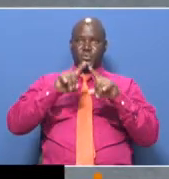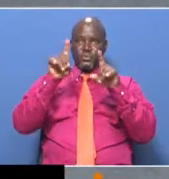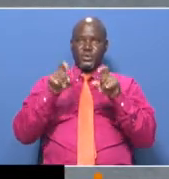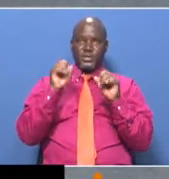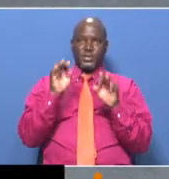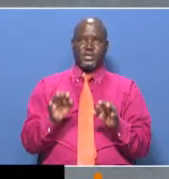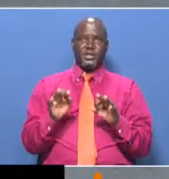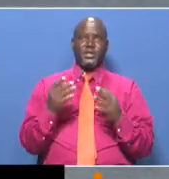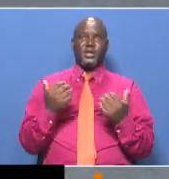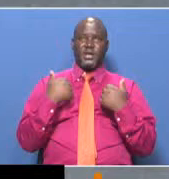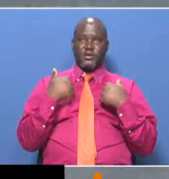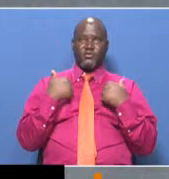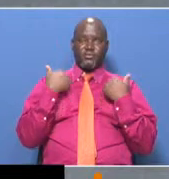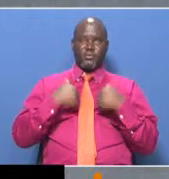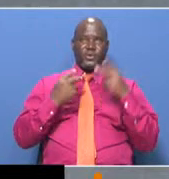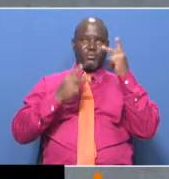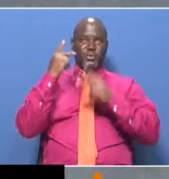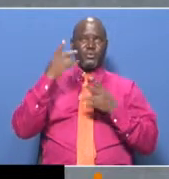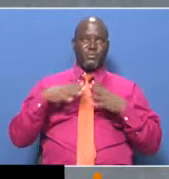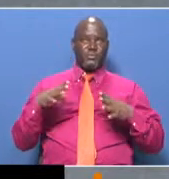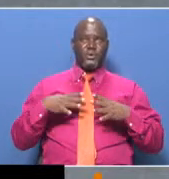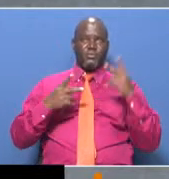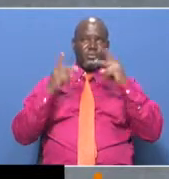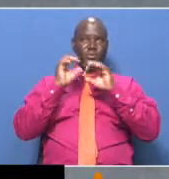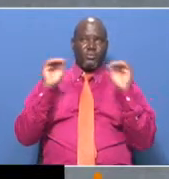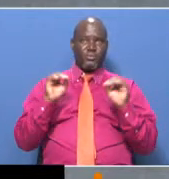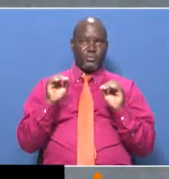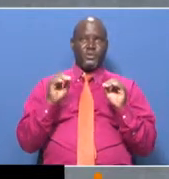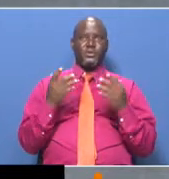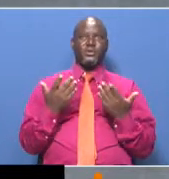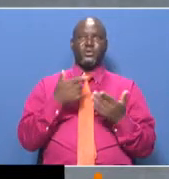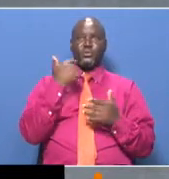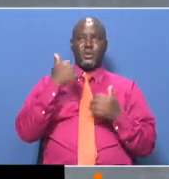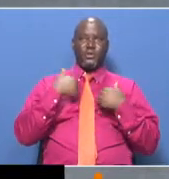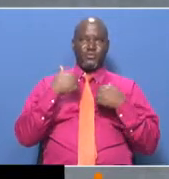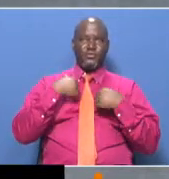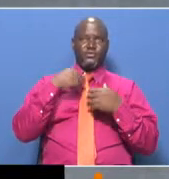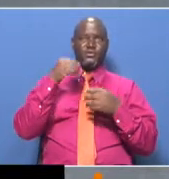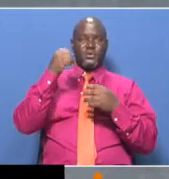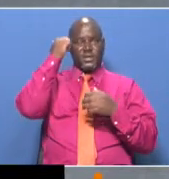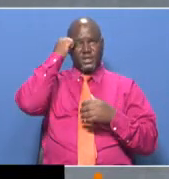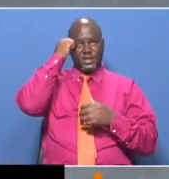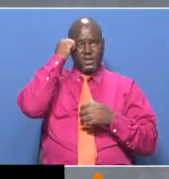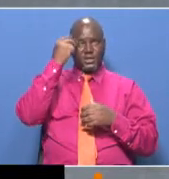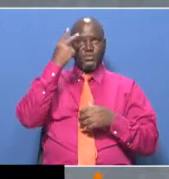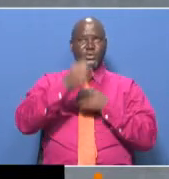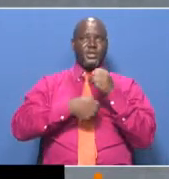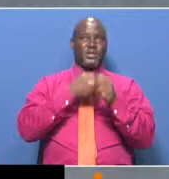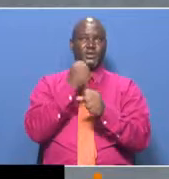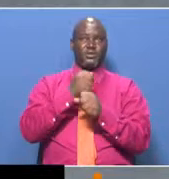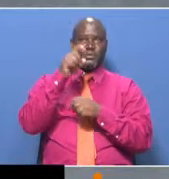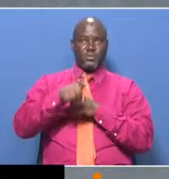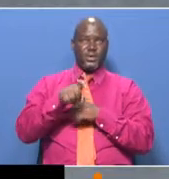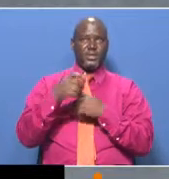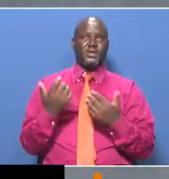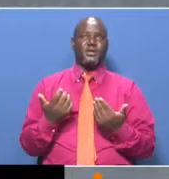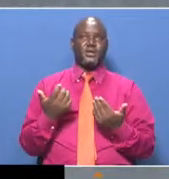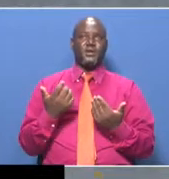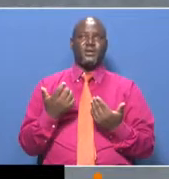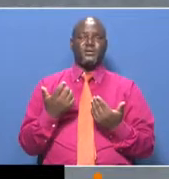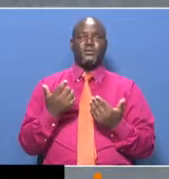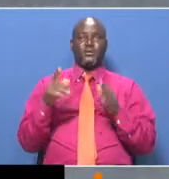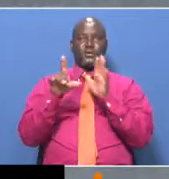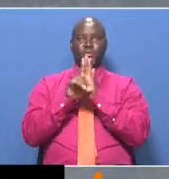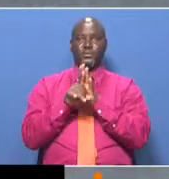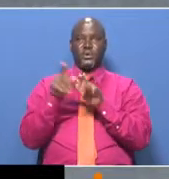If I am a professor, I am not a professor, but a professor who has studied for over 20 years is supposed to be, the laws that